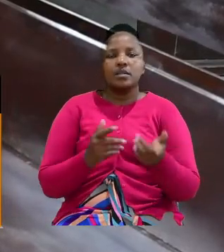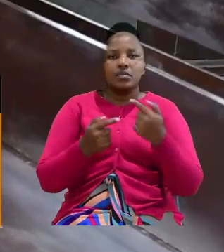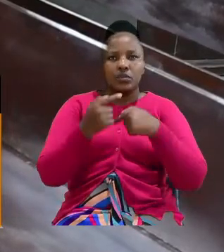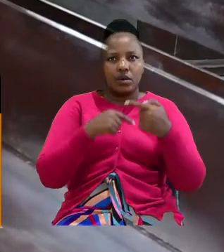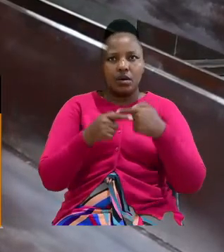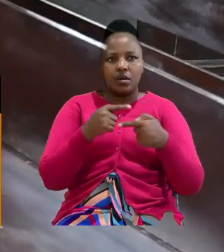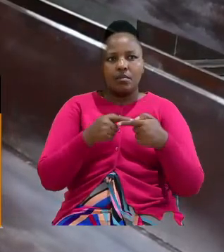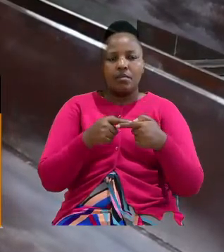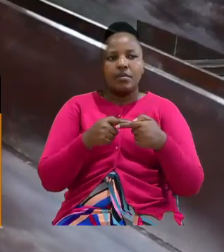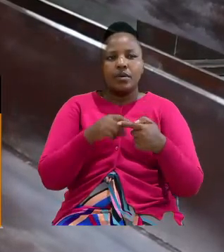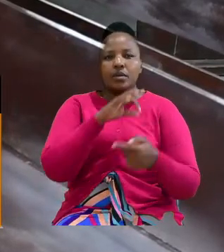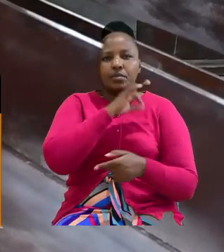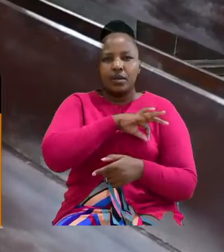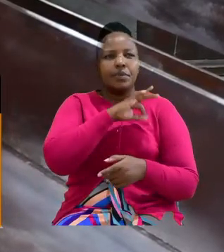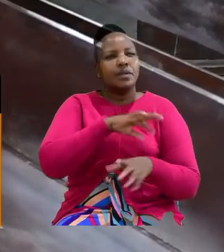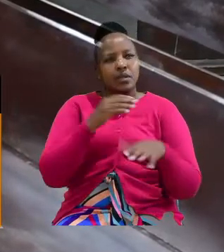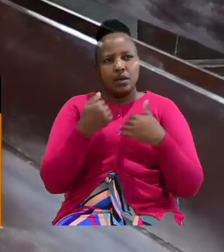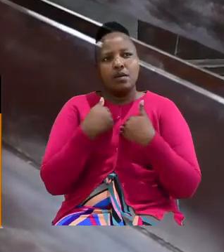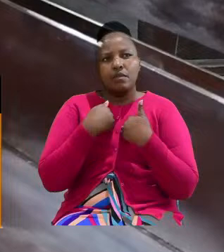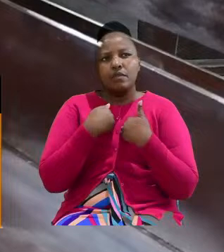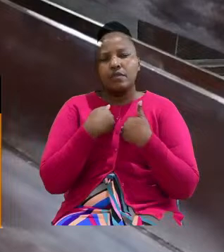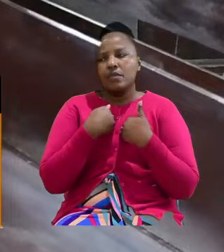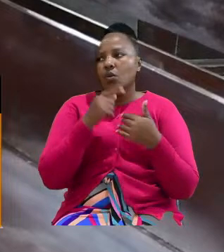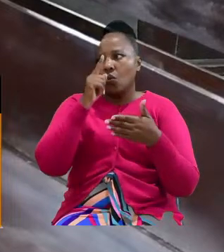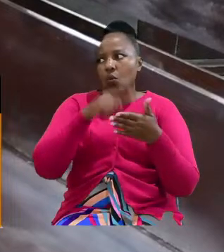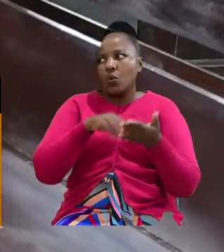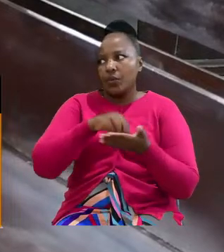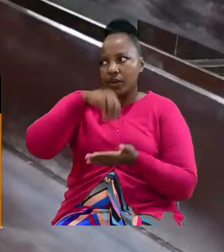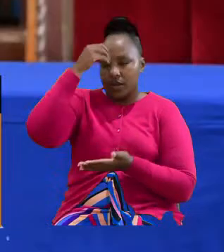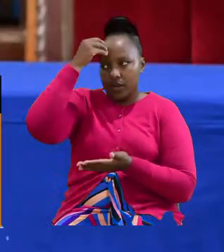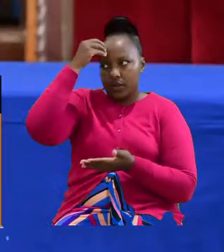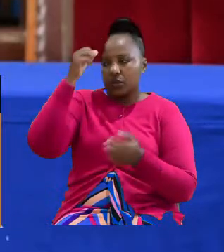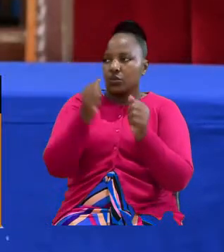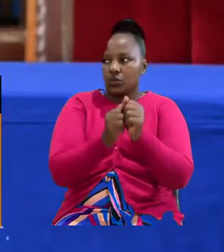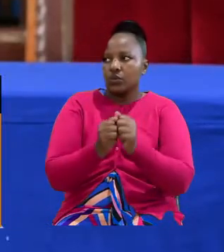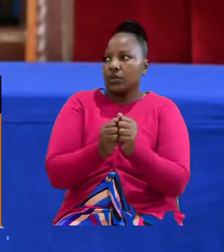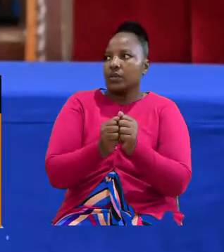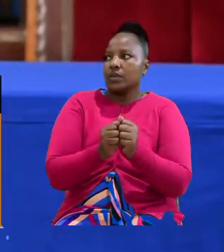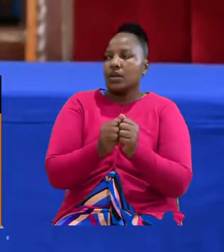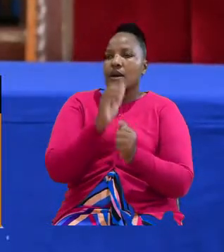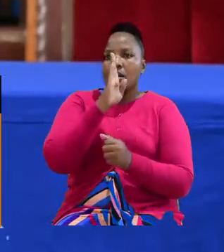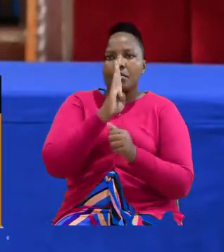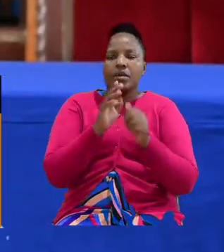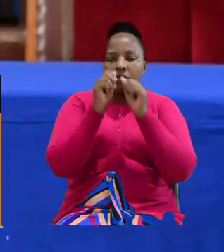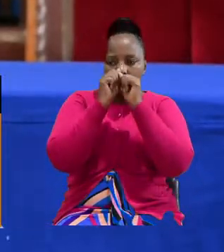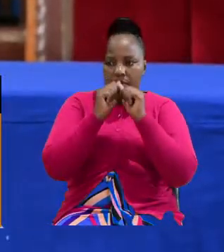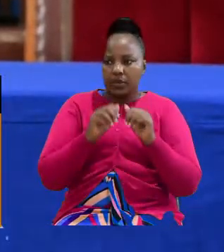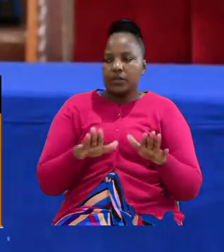benefiting from what we learn while together. May you be blessed.